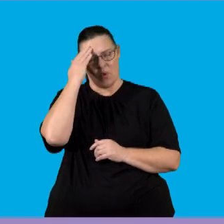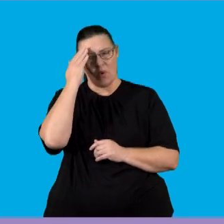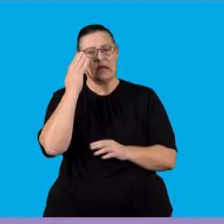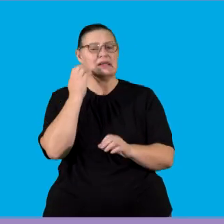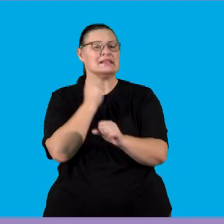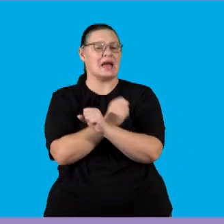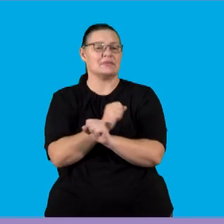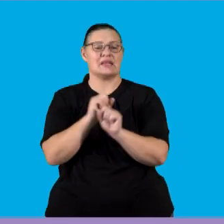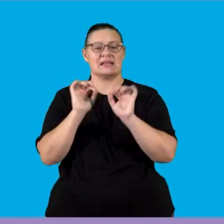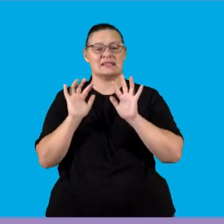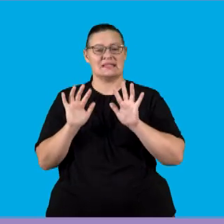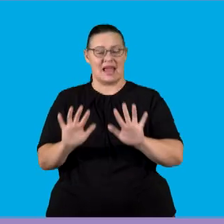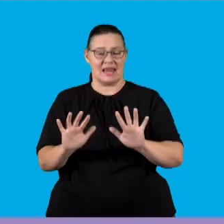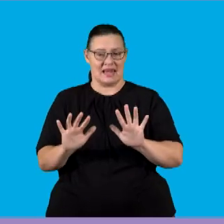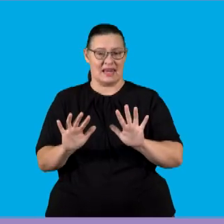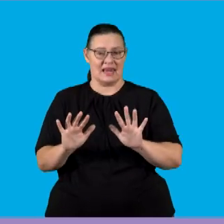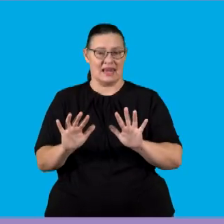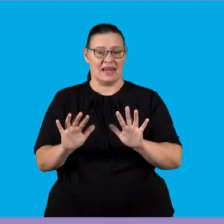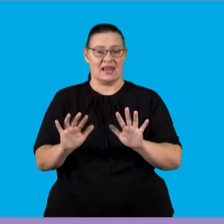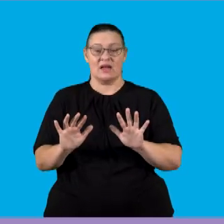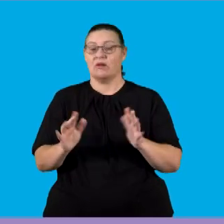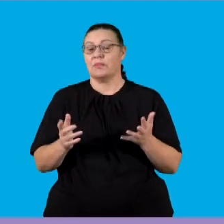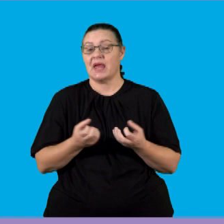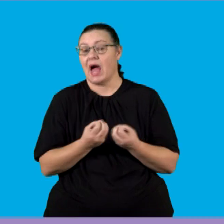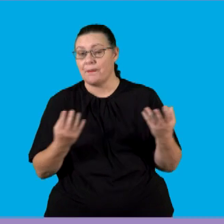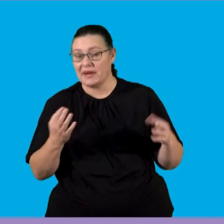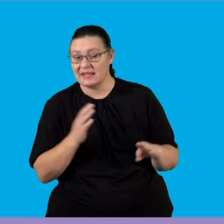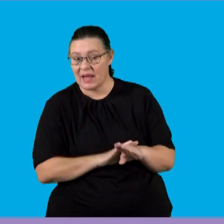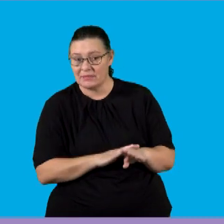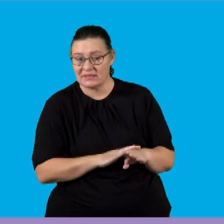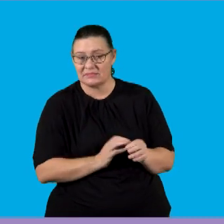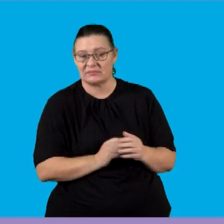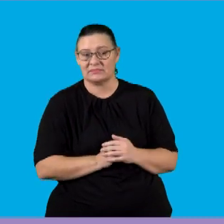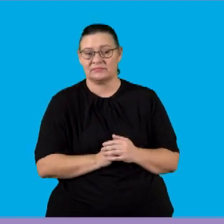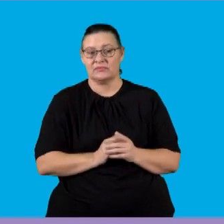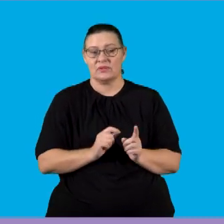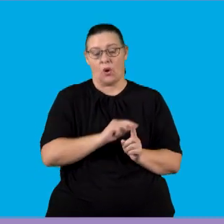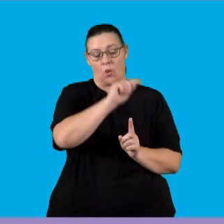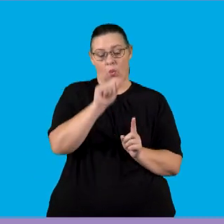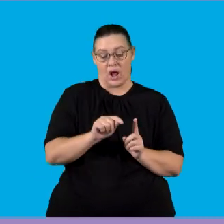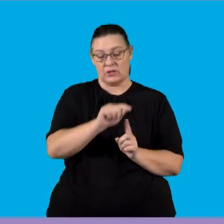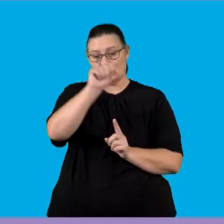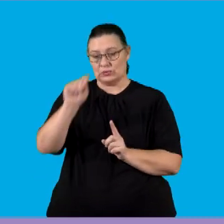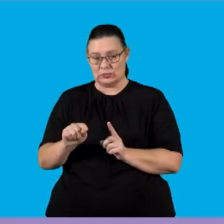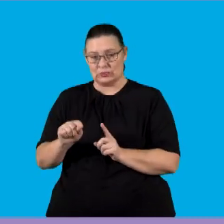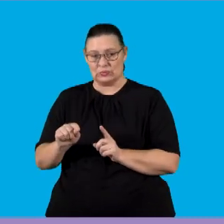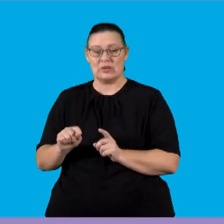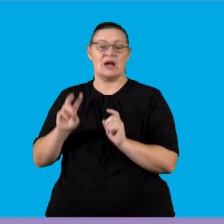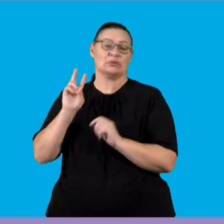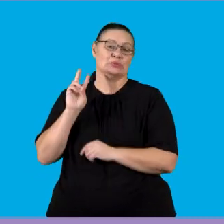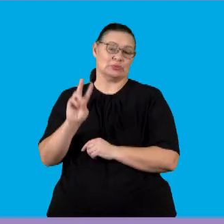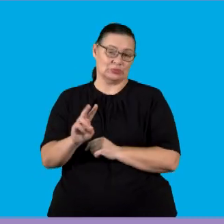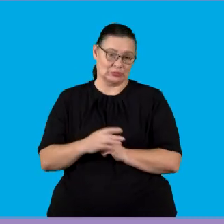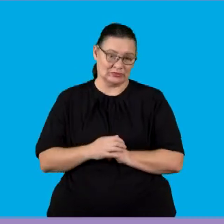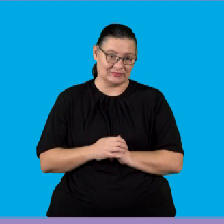going to be multiplied by a power of 10. So if our comma is over there, how many times are we going to multiply